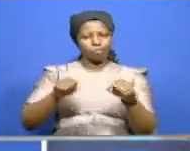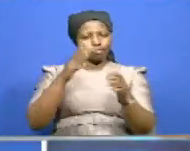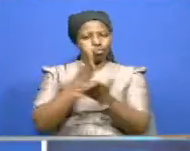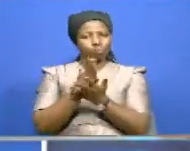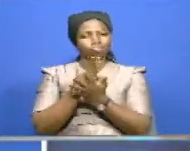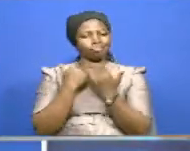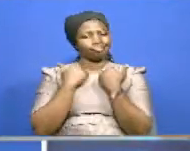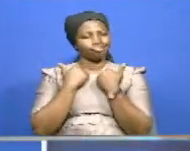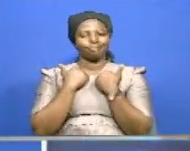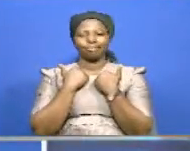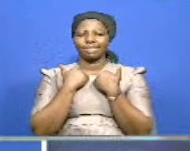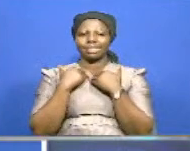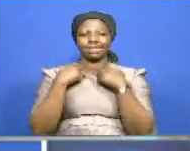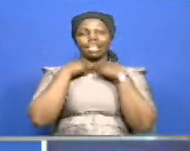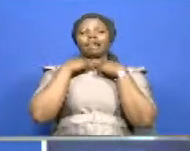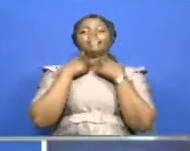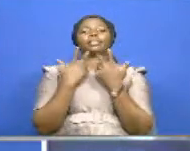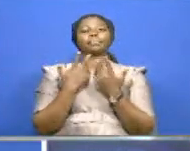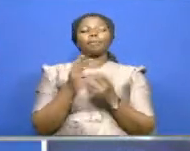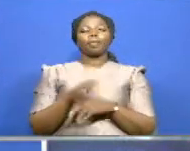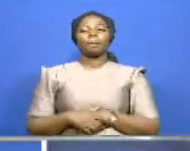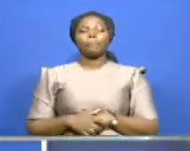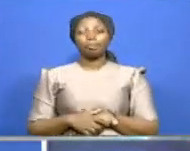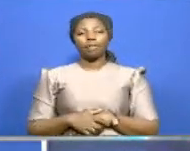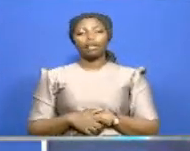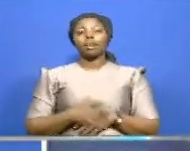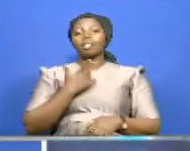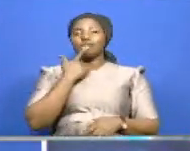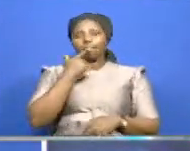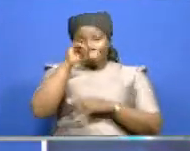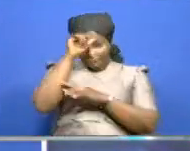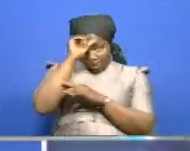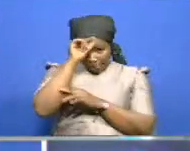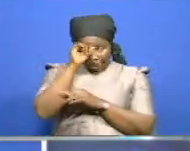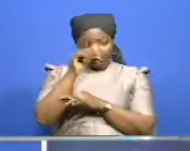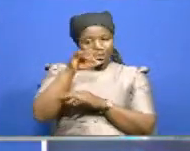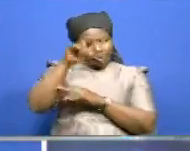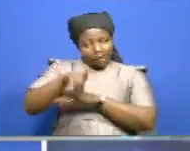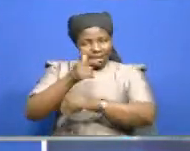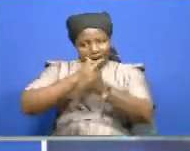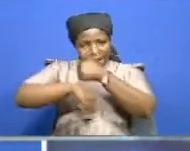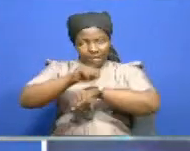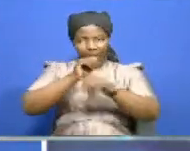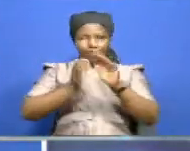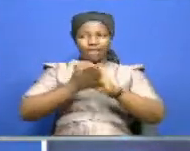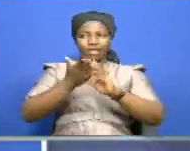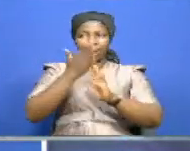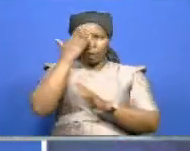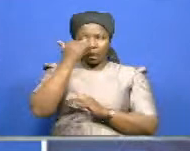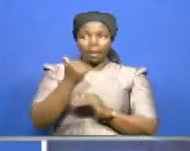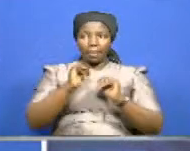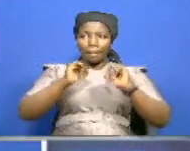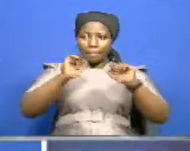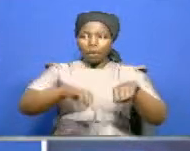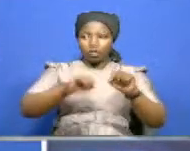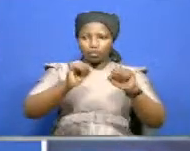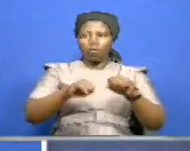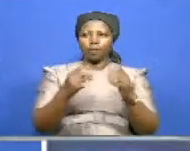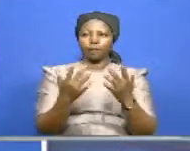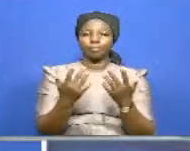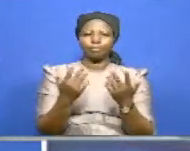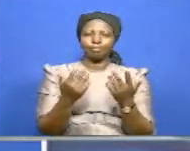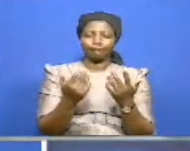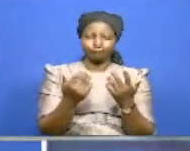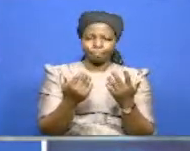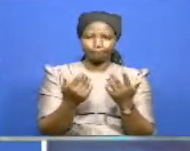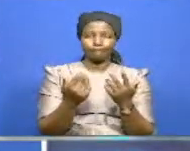government that they really need to move with speed because we are likely going to be run